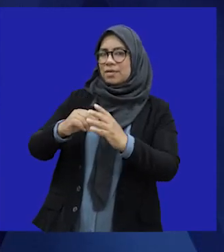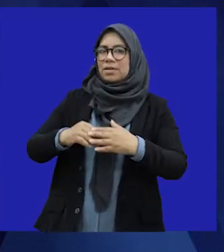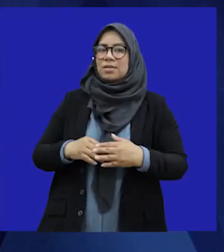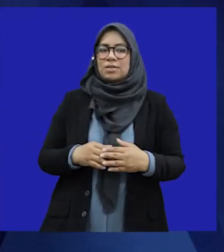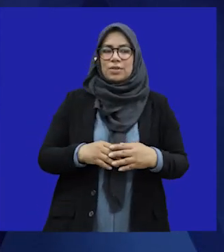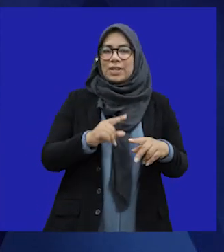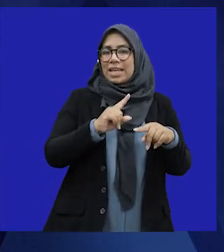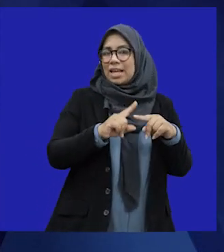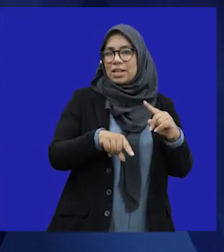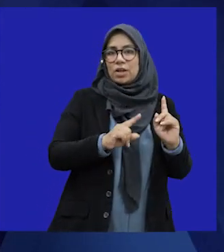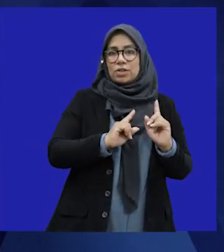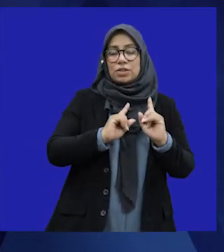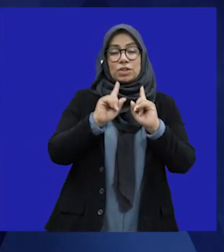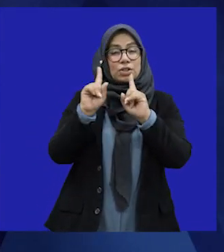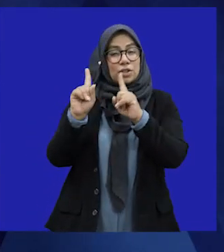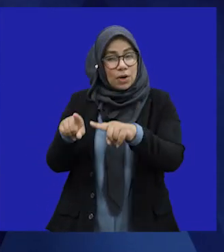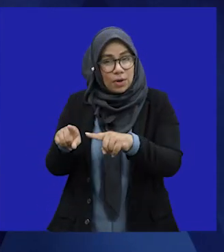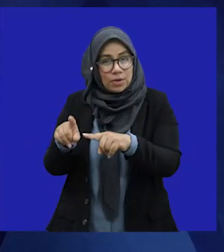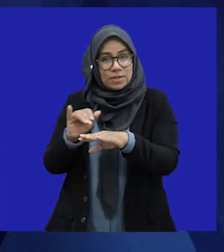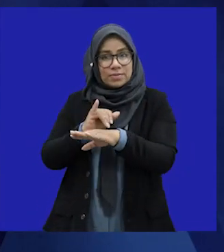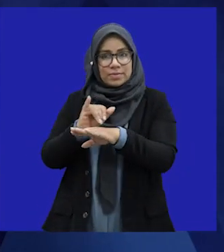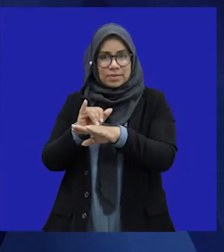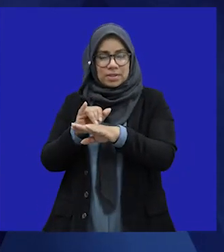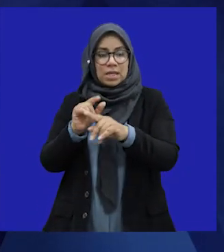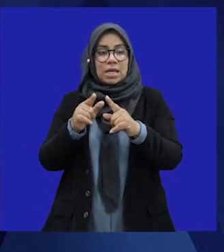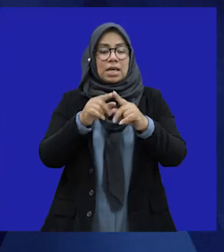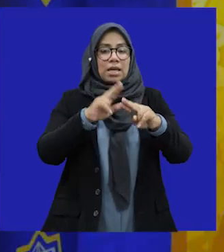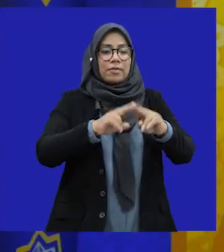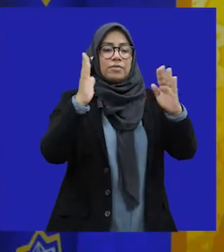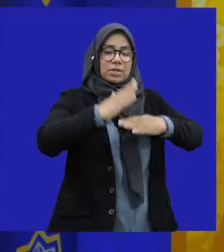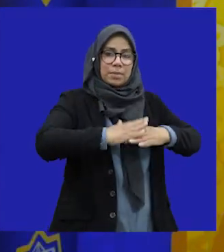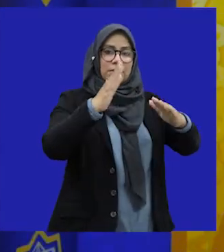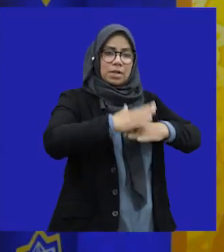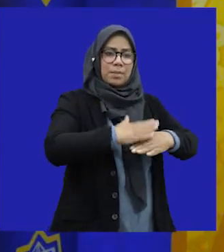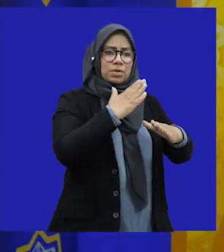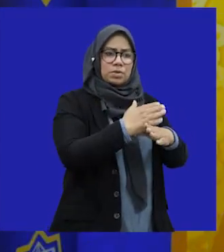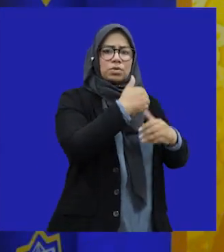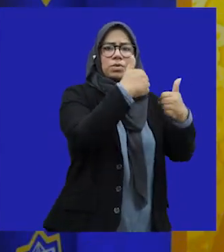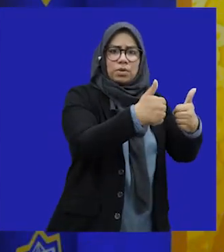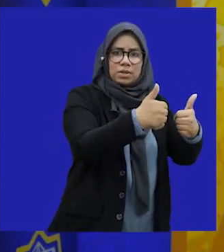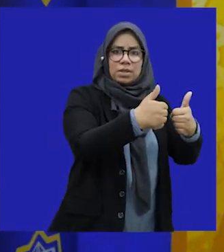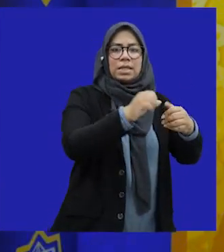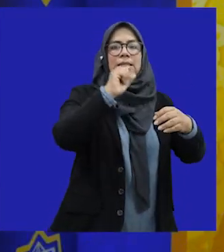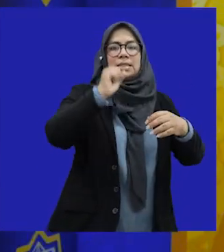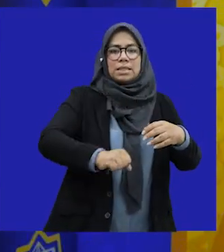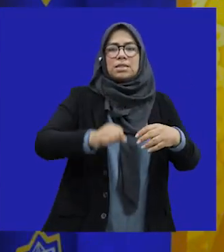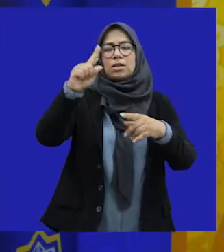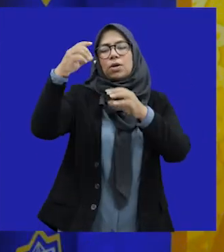mean to have his sins forgiven. Ma'dan bin Talha